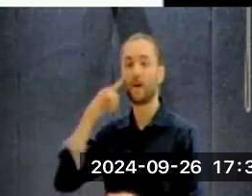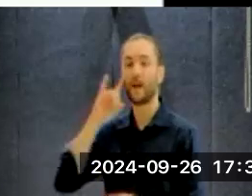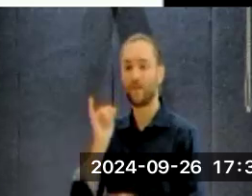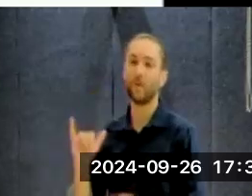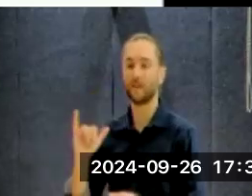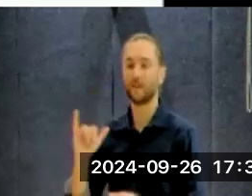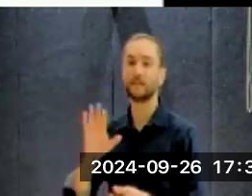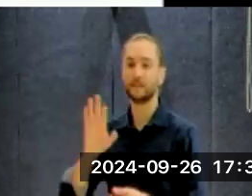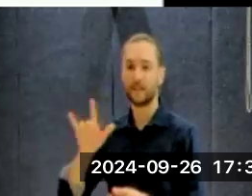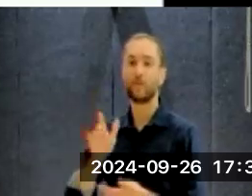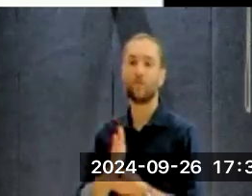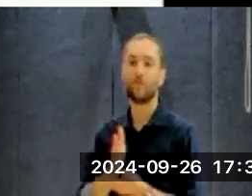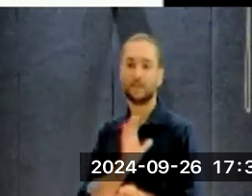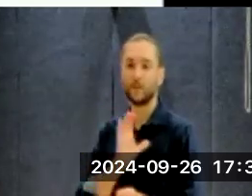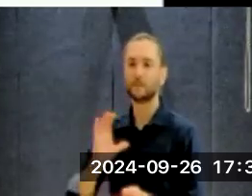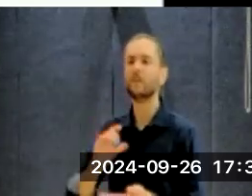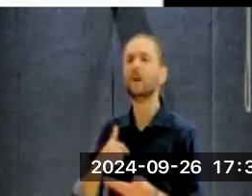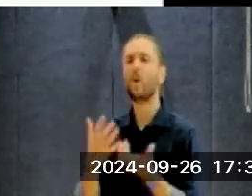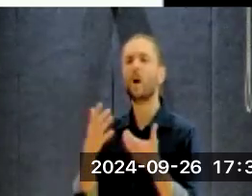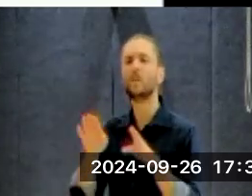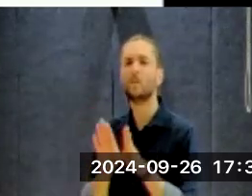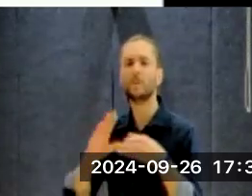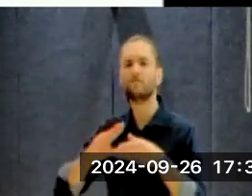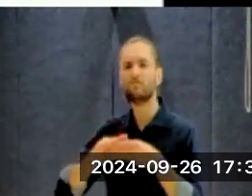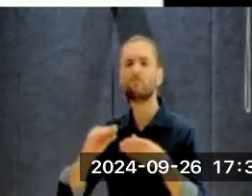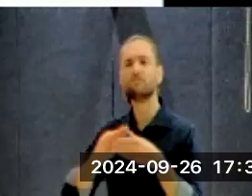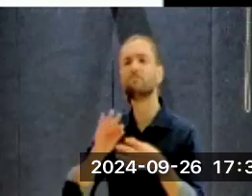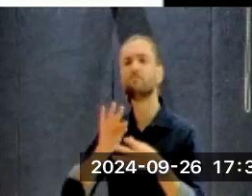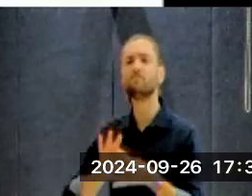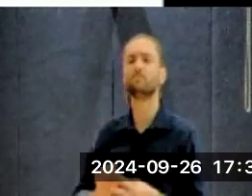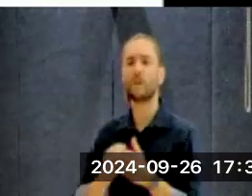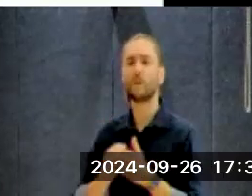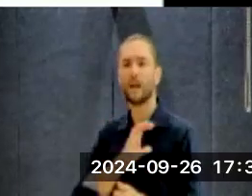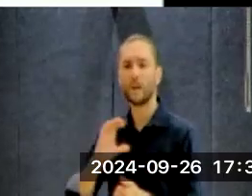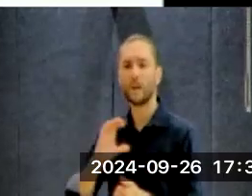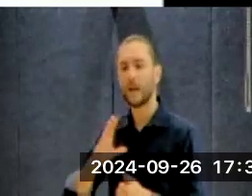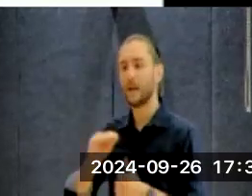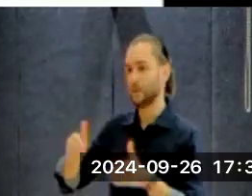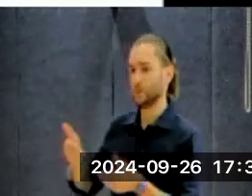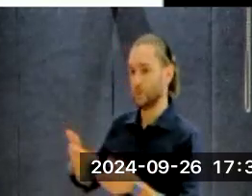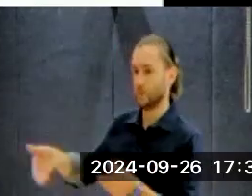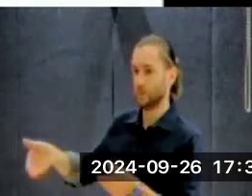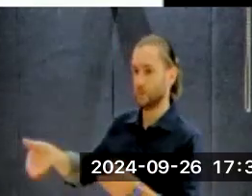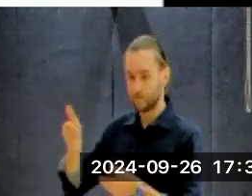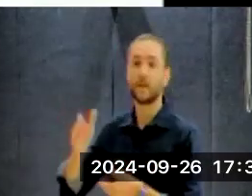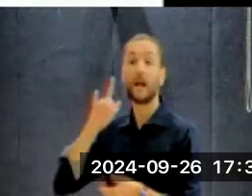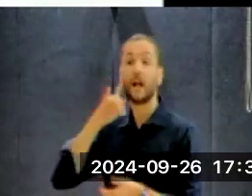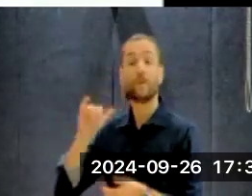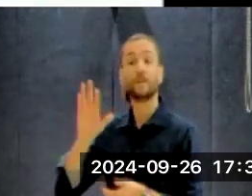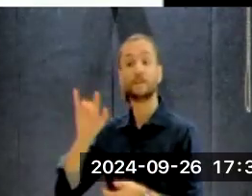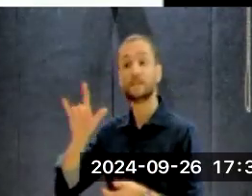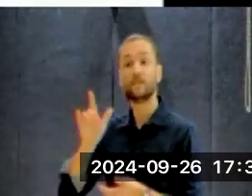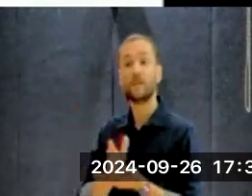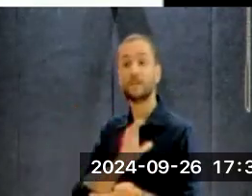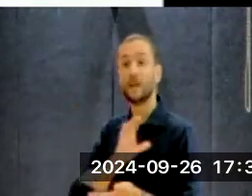I want to take a couple of minutes just to talk briefly about the council as well as introduce my fellow council members. The California Civil Rights Council is